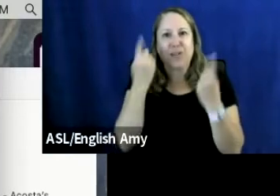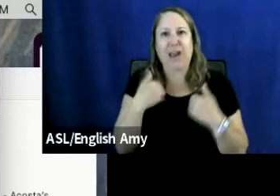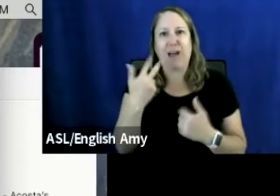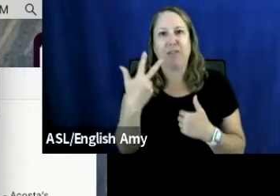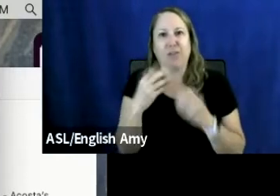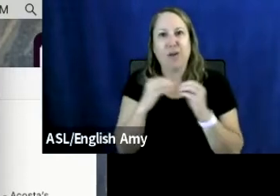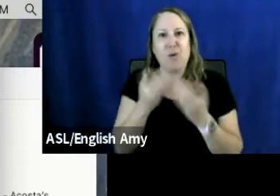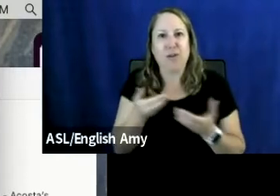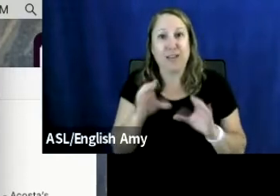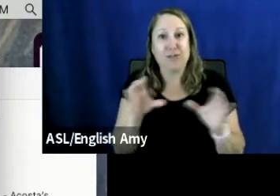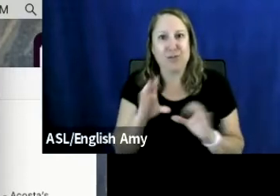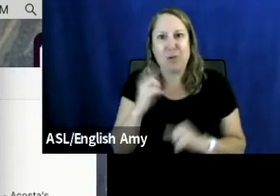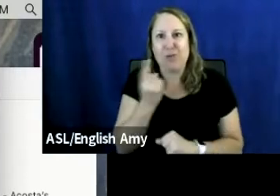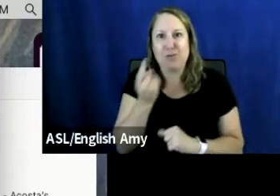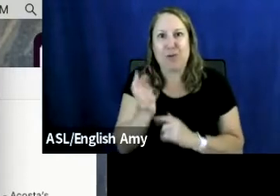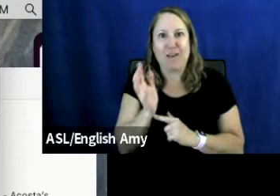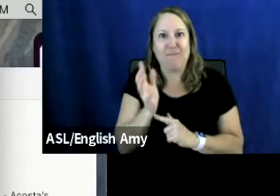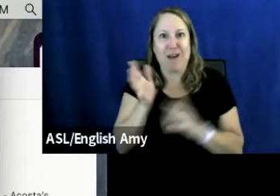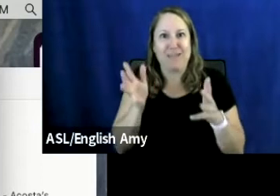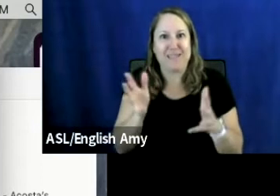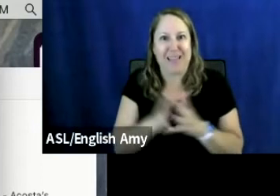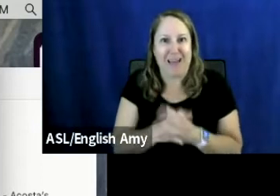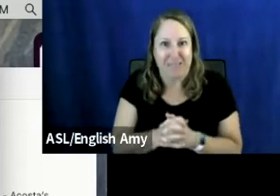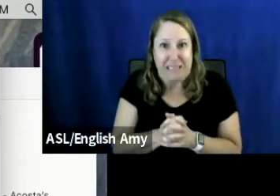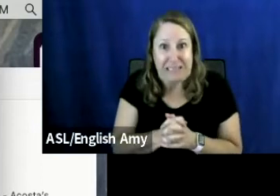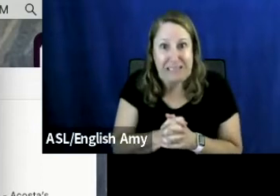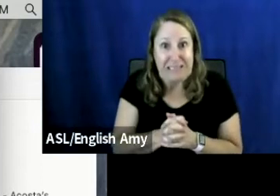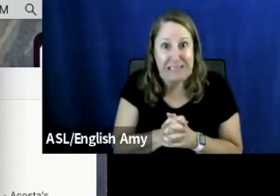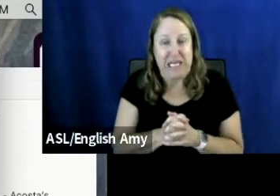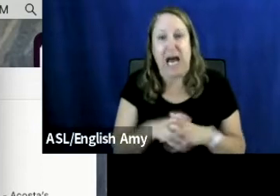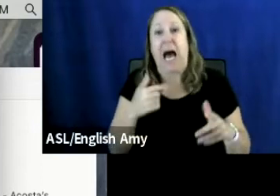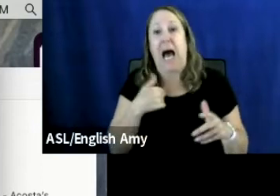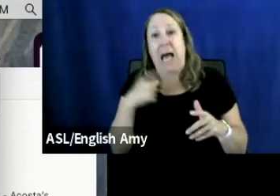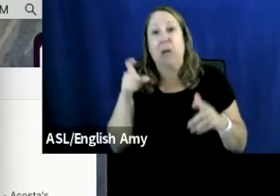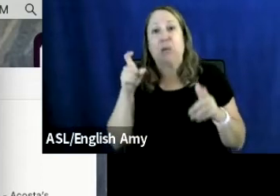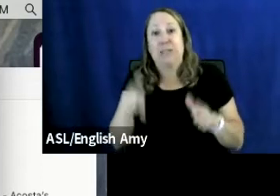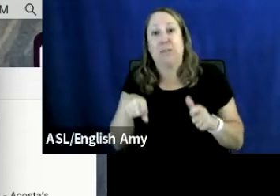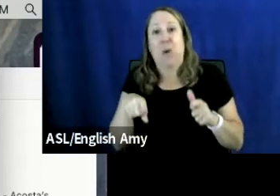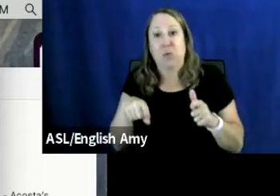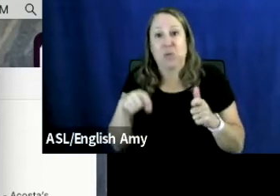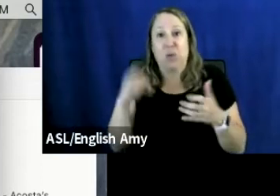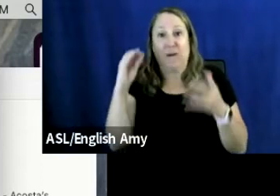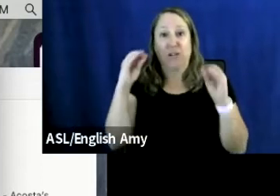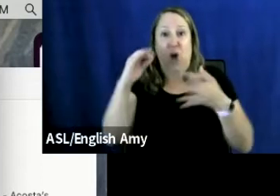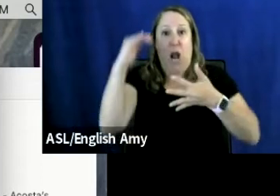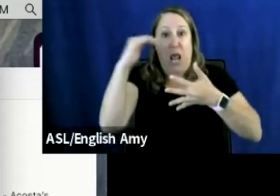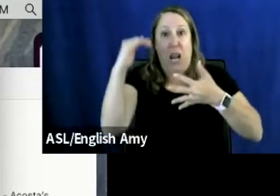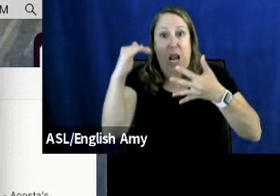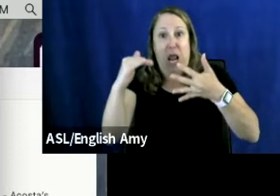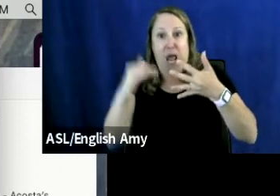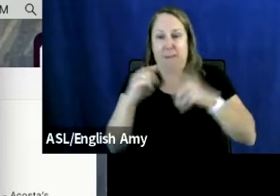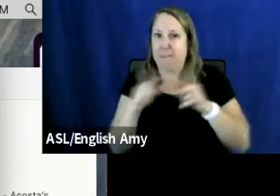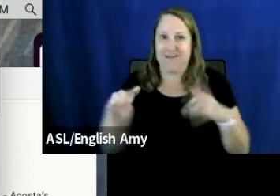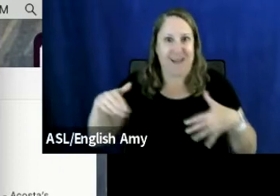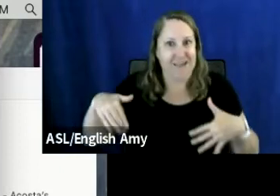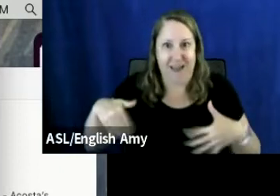there's only 5 minutes left. And these moments like, well, I was supposed to have them here, they're not there yet. Or, you know, I